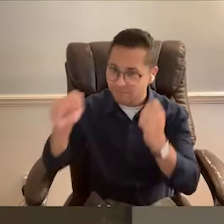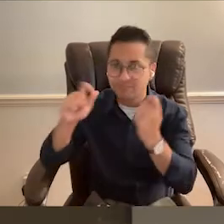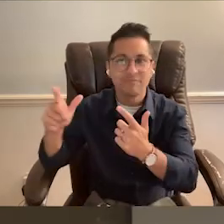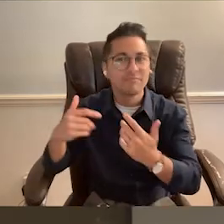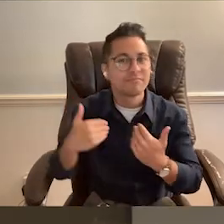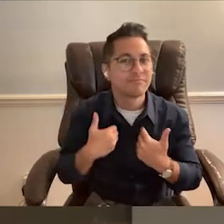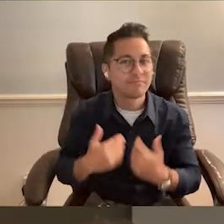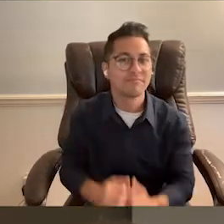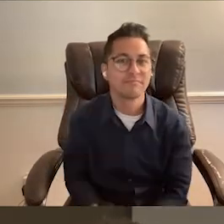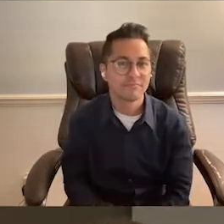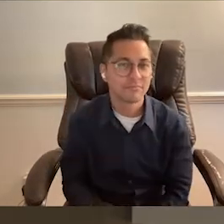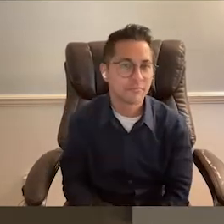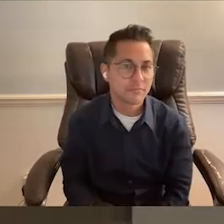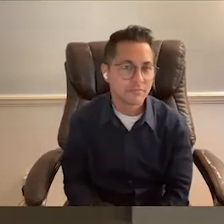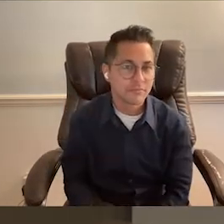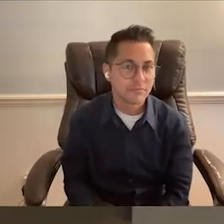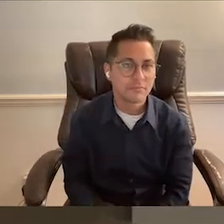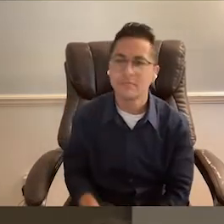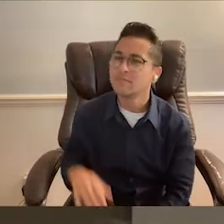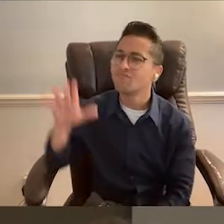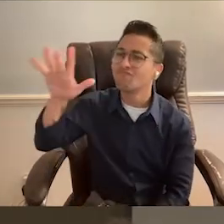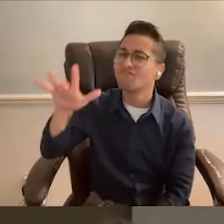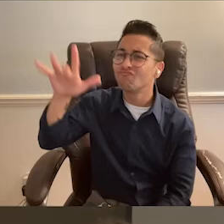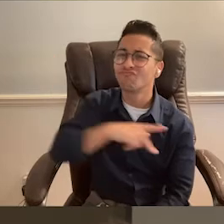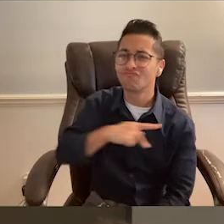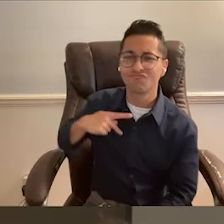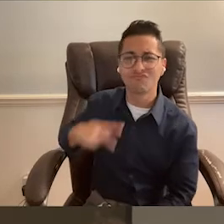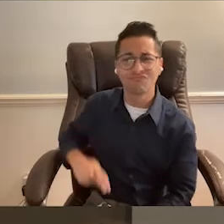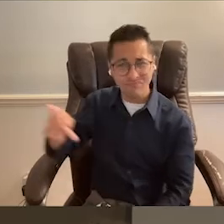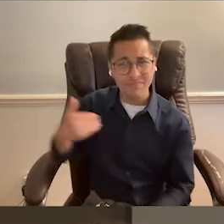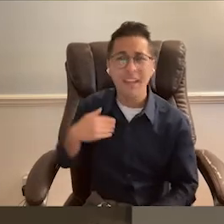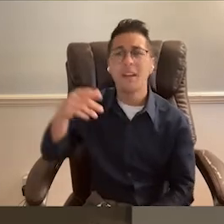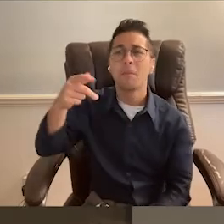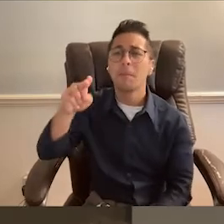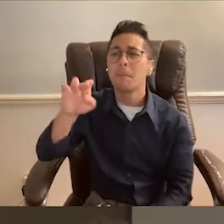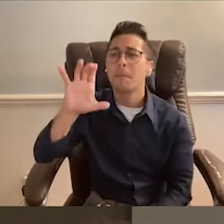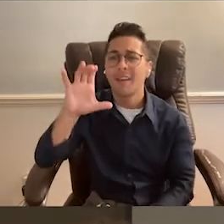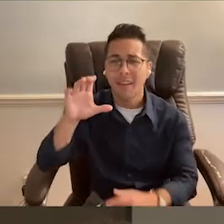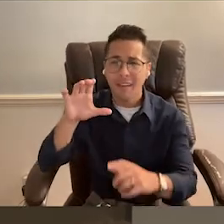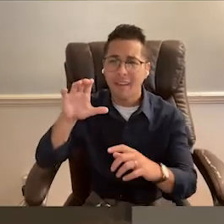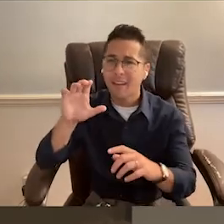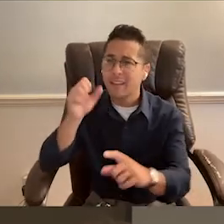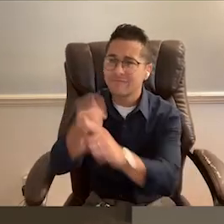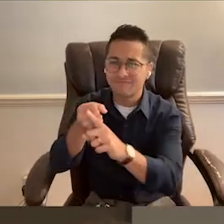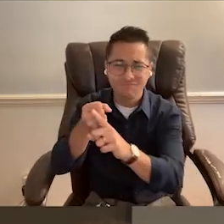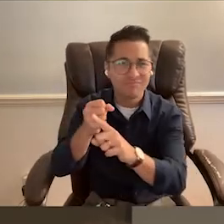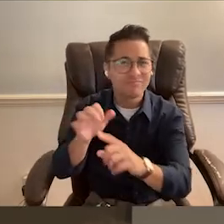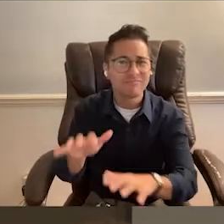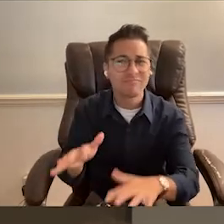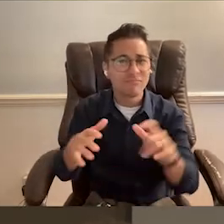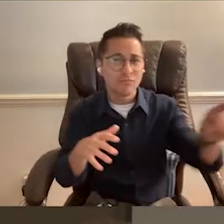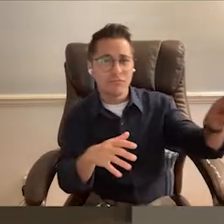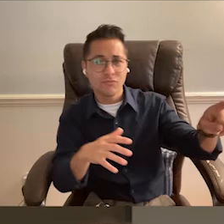Oh, they have bipolar. That's it's Oh, on it. they do, they all do. Okay. They all do. Yes, They all do. the poor prince, he